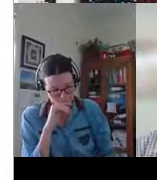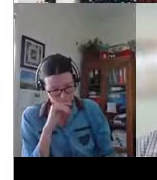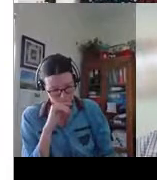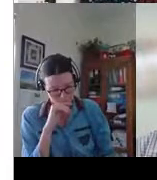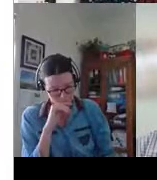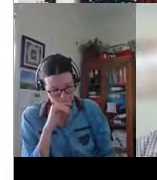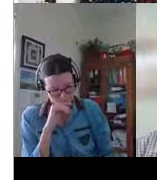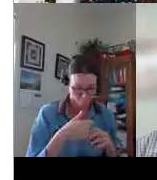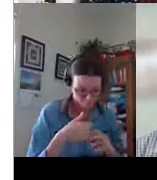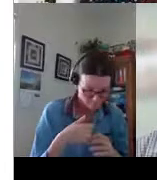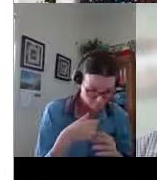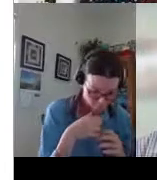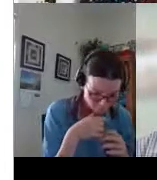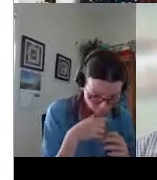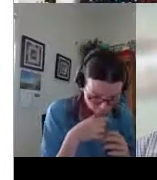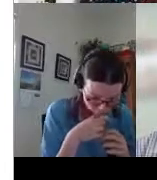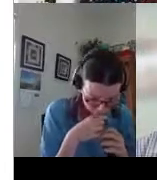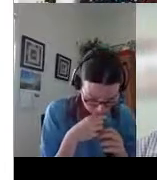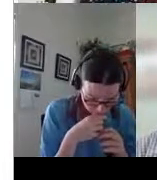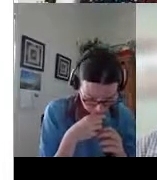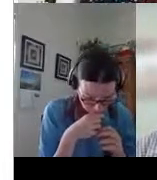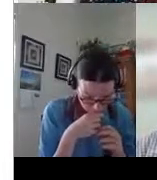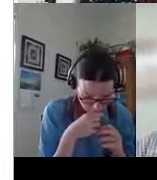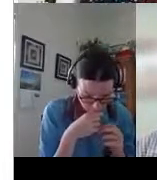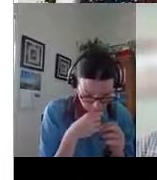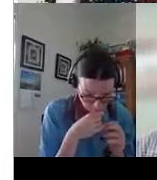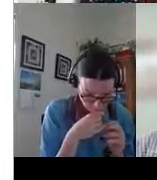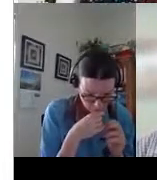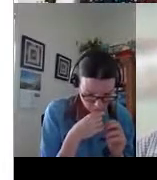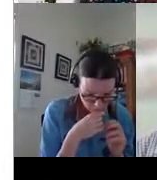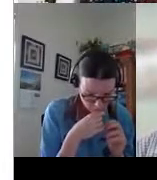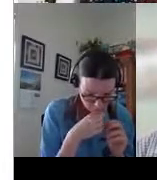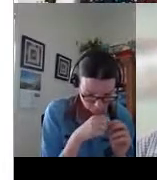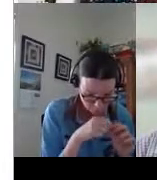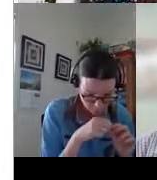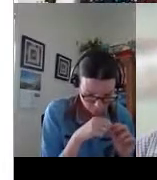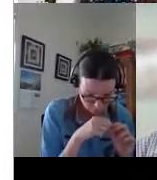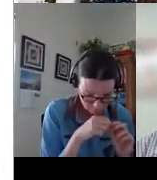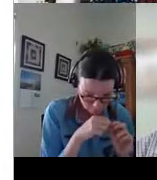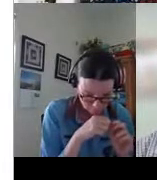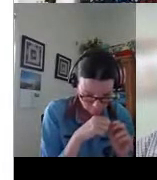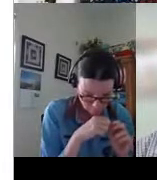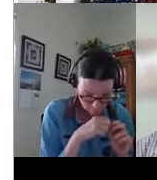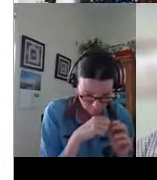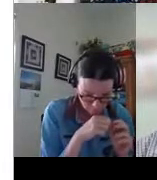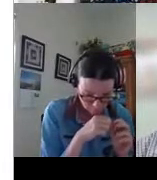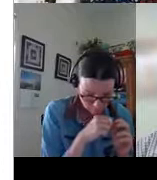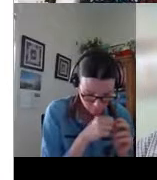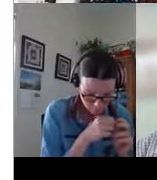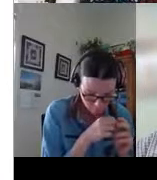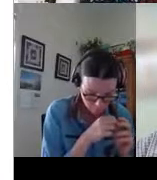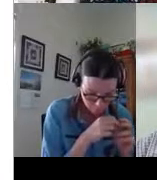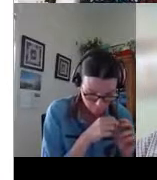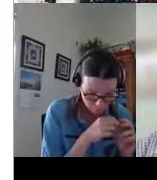will have a role to play in the value issue, the guys that are set up to sell on the spot market? Yeah. Yes.